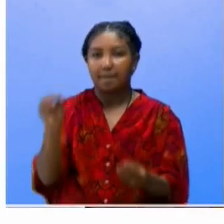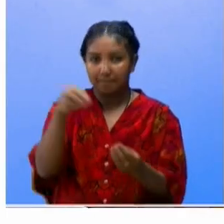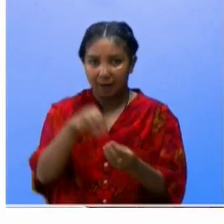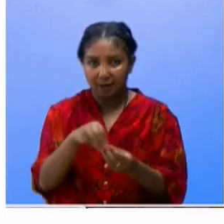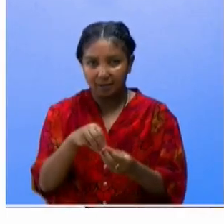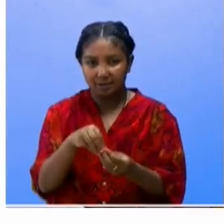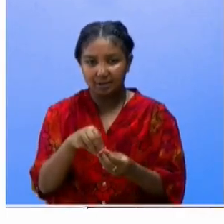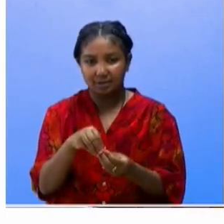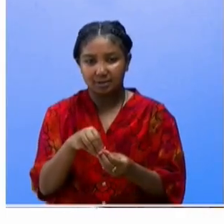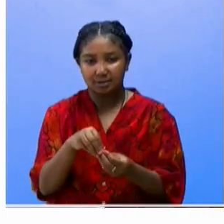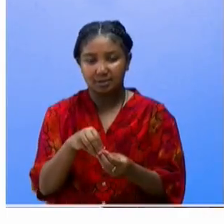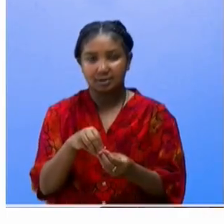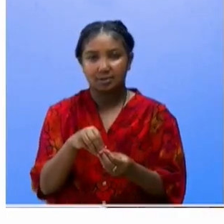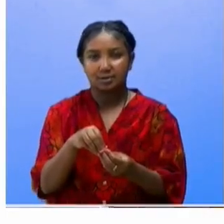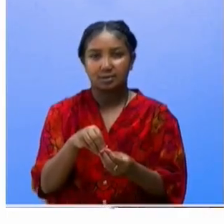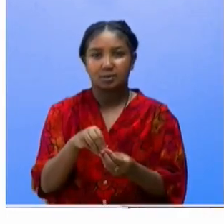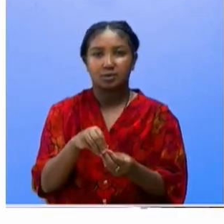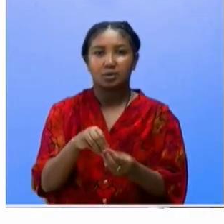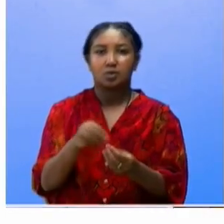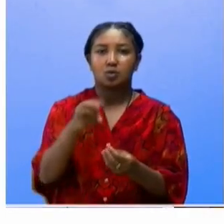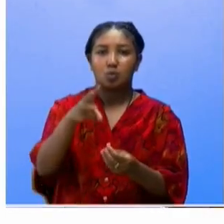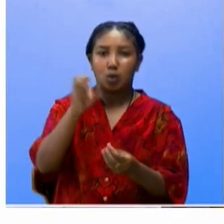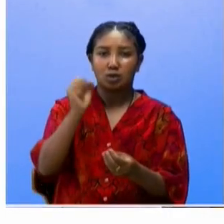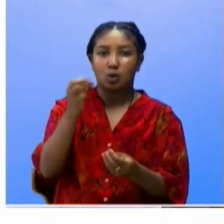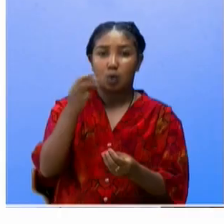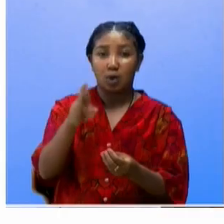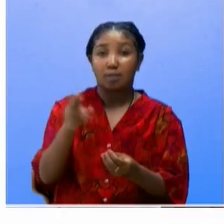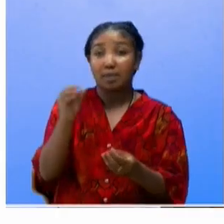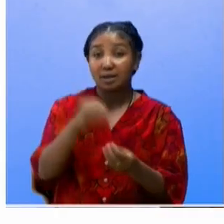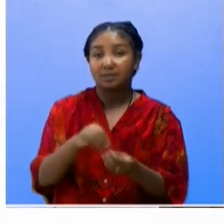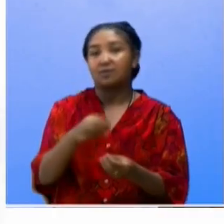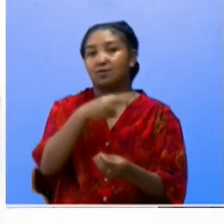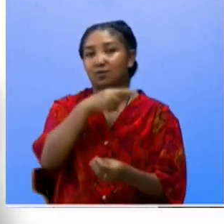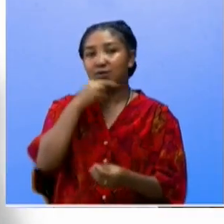Plus, yes, verb 3.